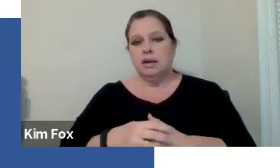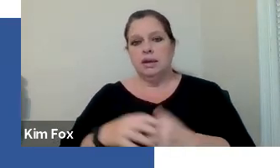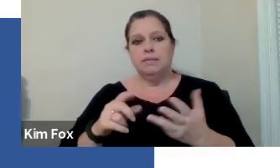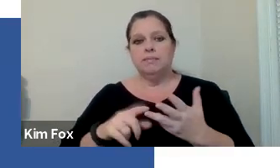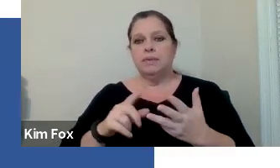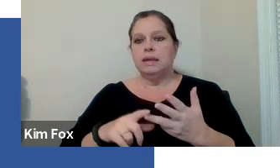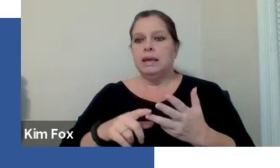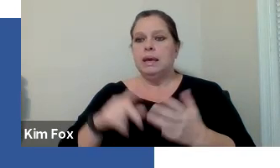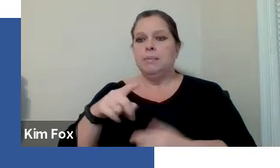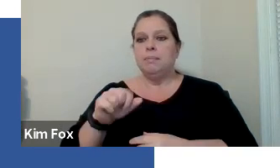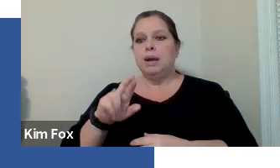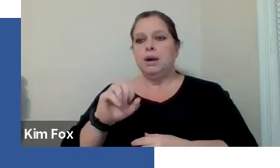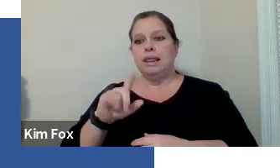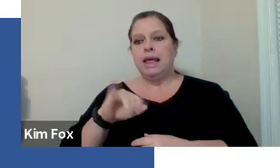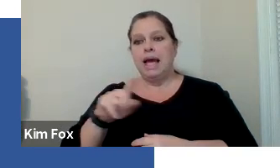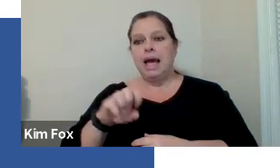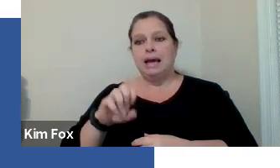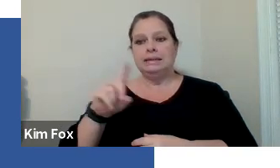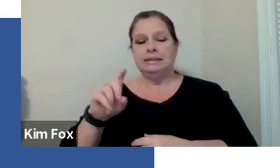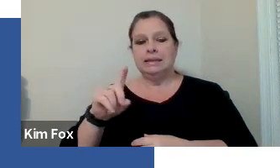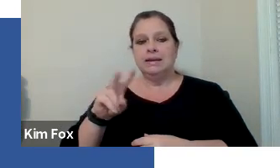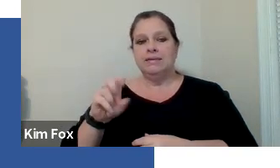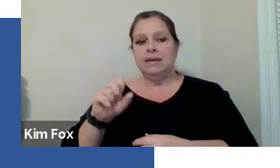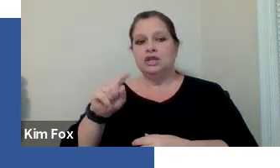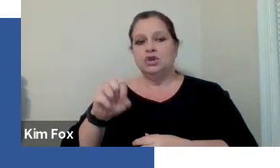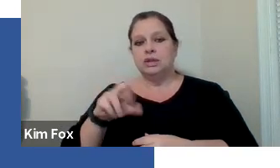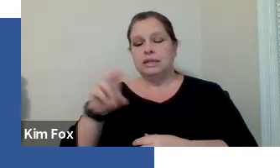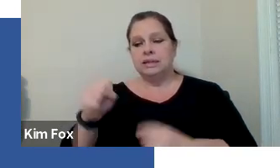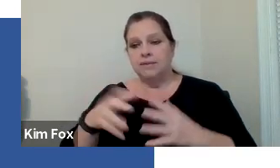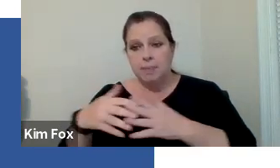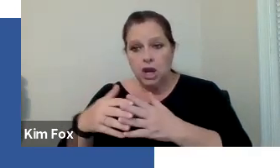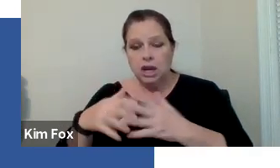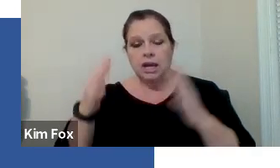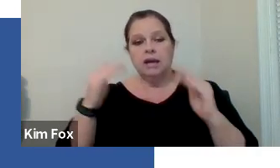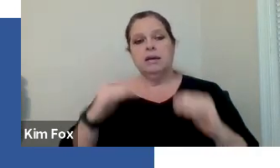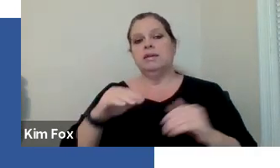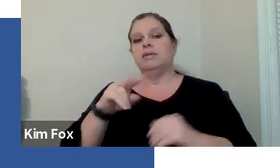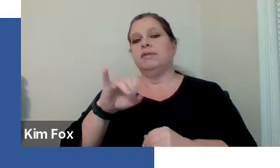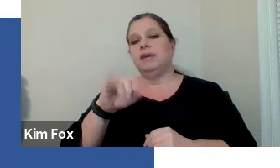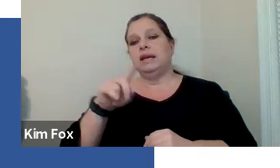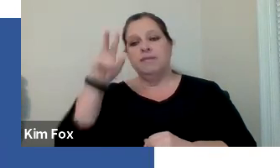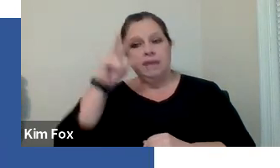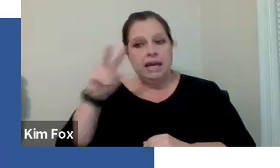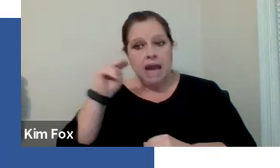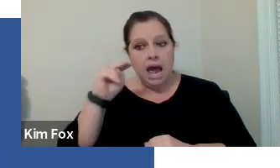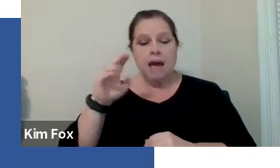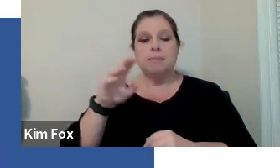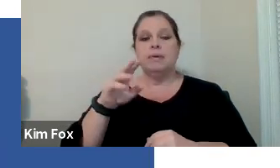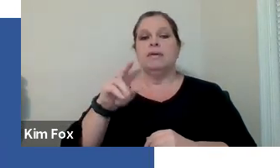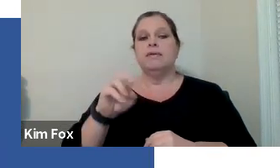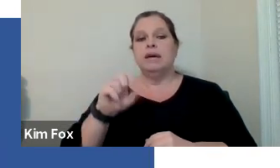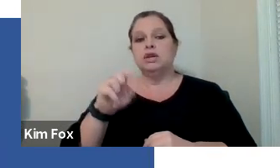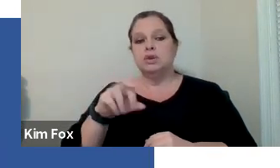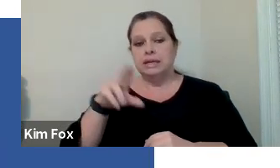Paralyzed Veterans of America, Veterans of Foreign Wars, and Vietnam Veterans of America. Some of those